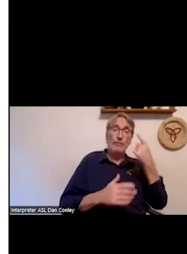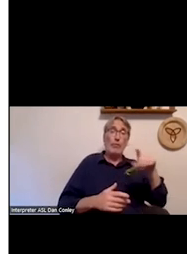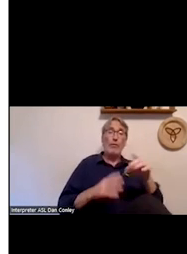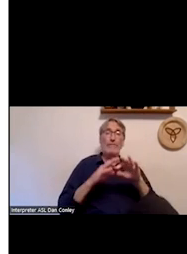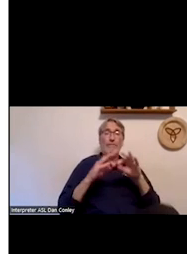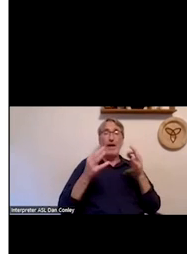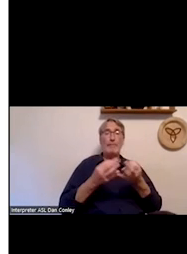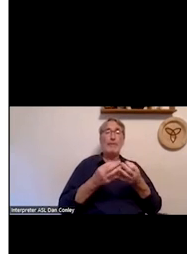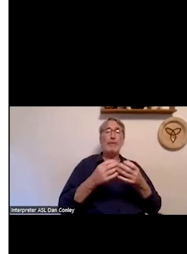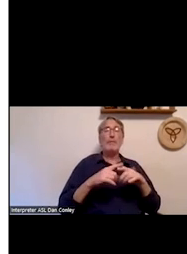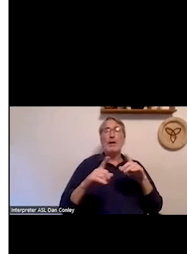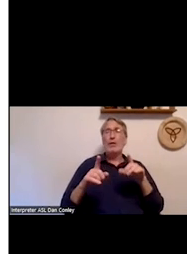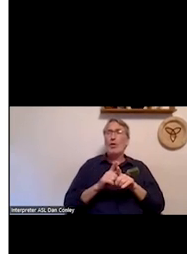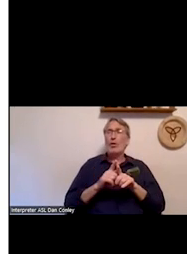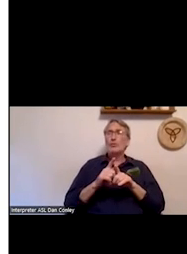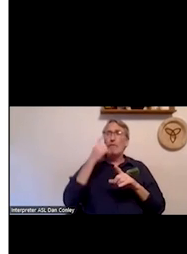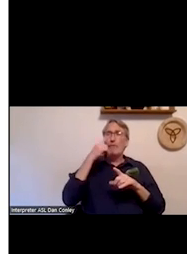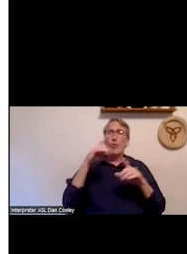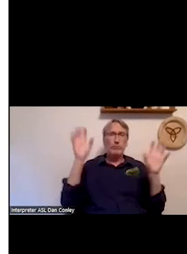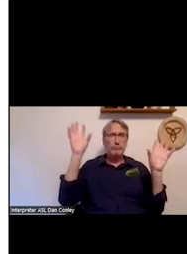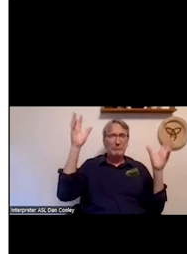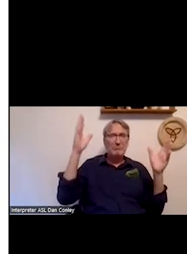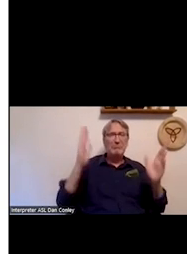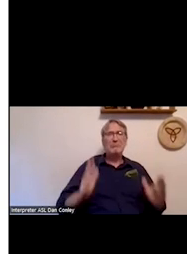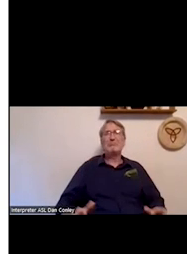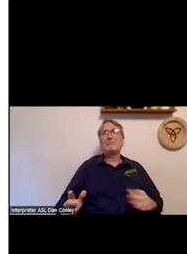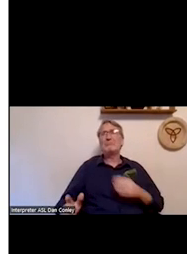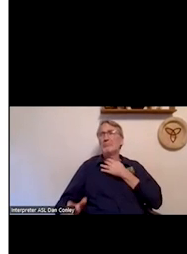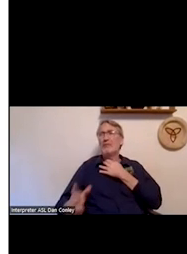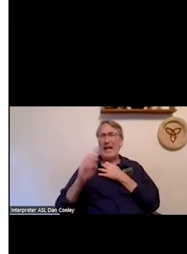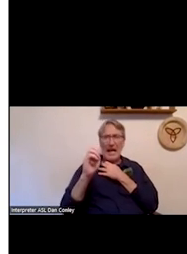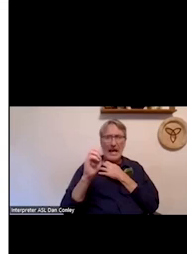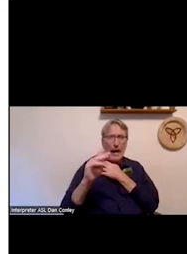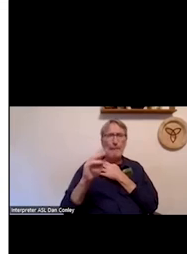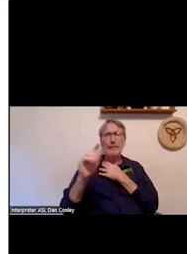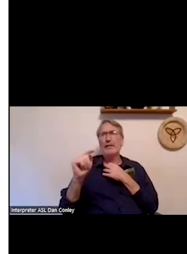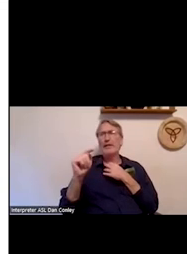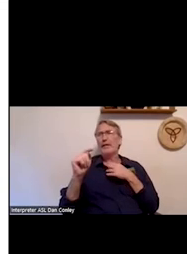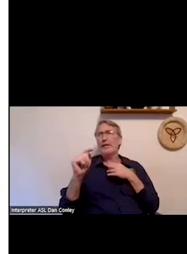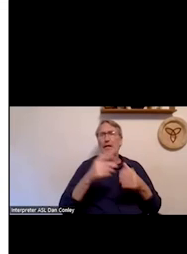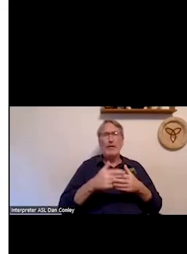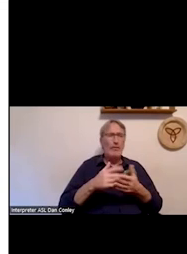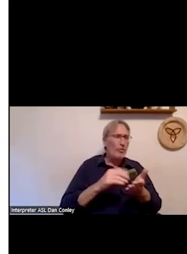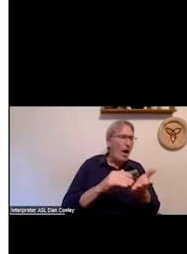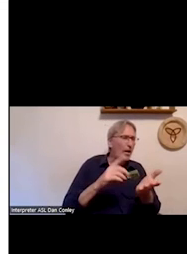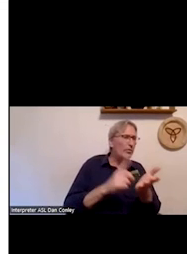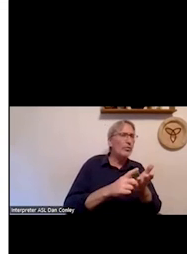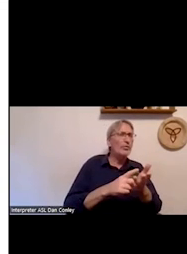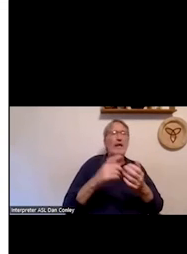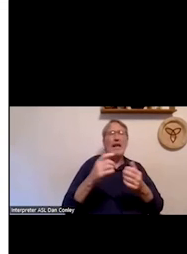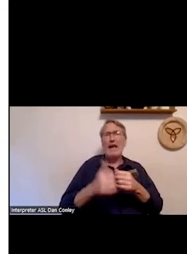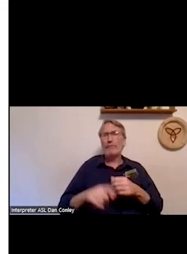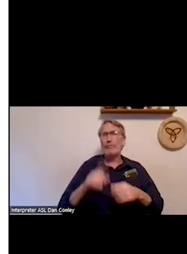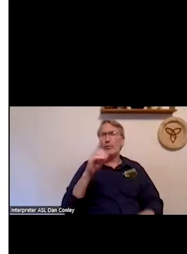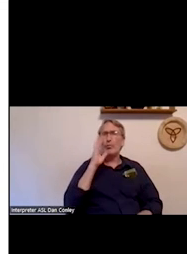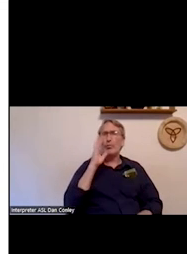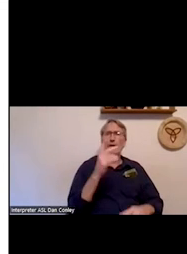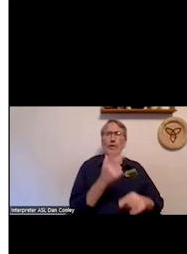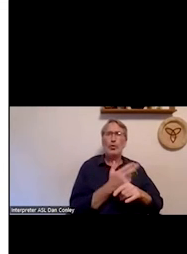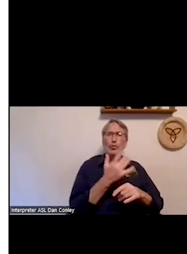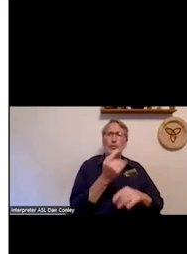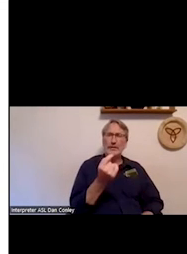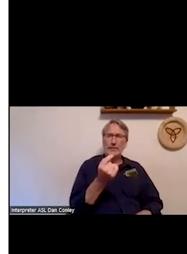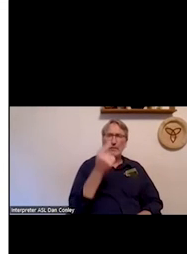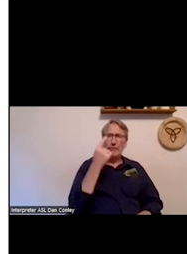with the idea that first responders and other health professionals, including pediatric practices, would use them when they interact with families and